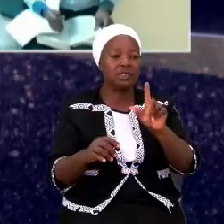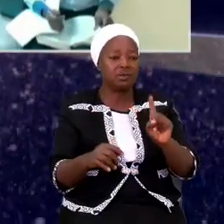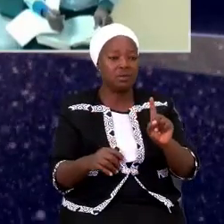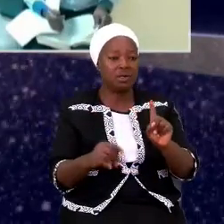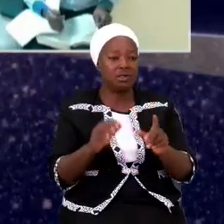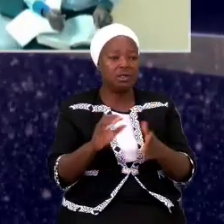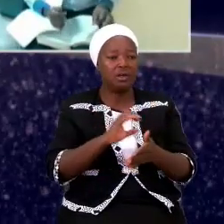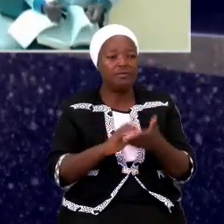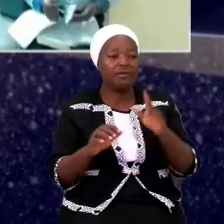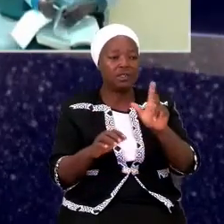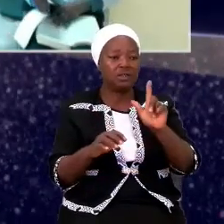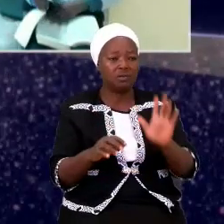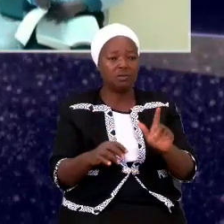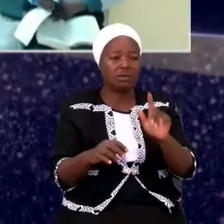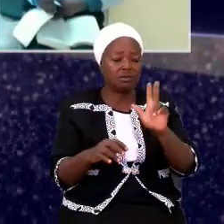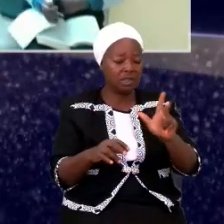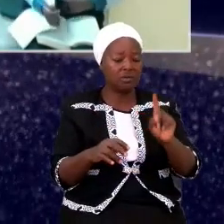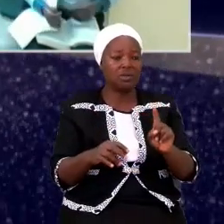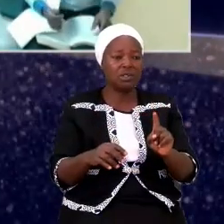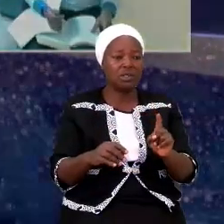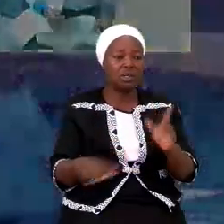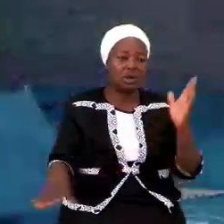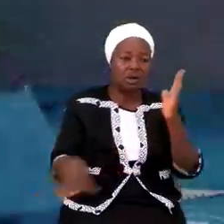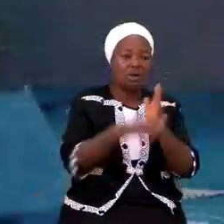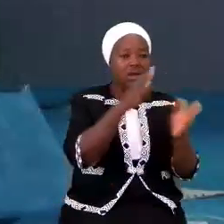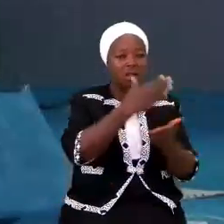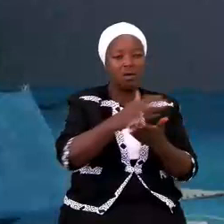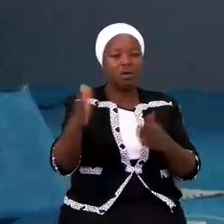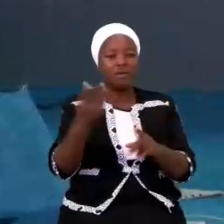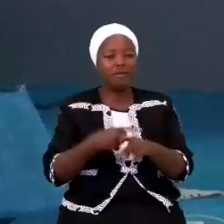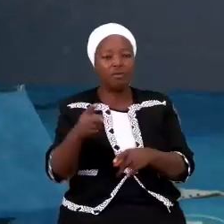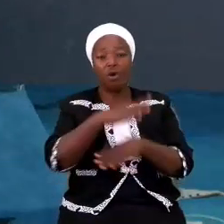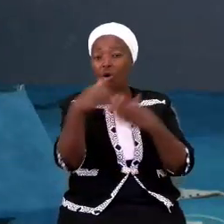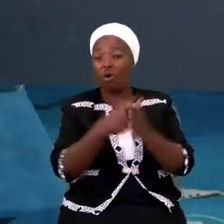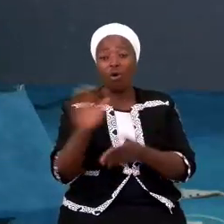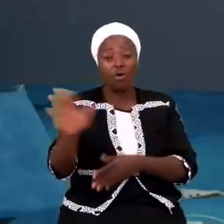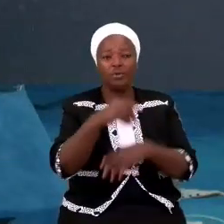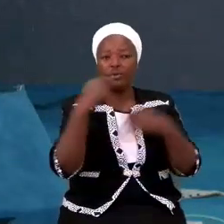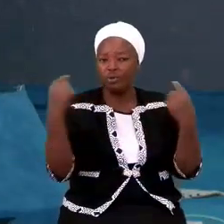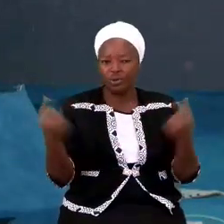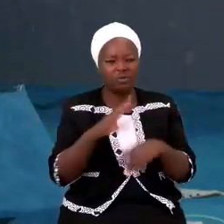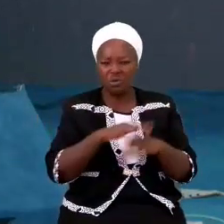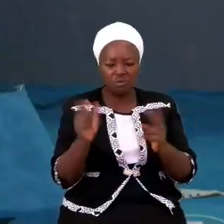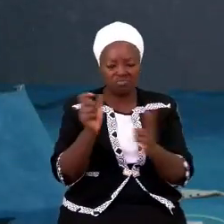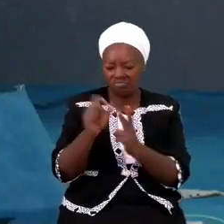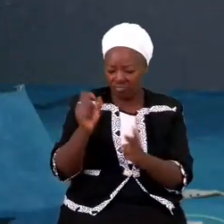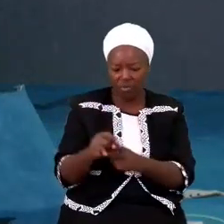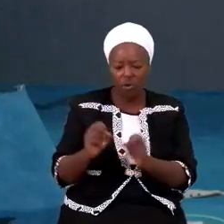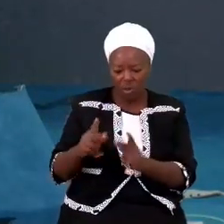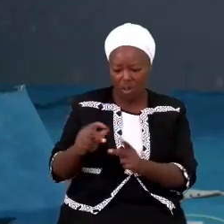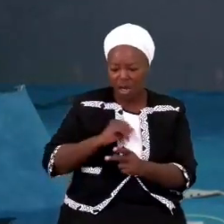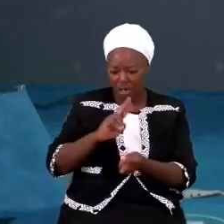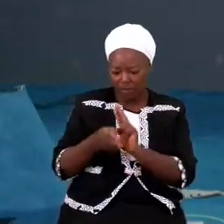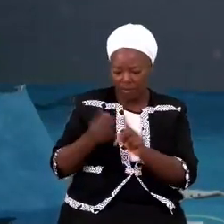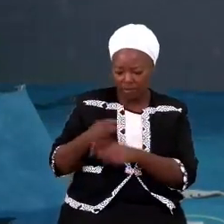don't select, okay, I repent of that, I'm going to keep that, I run away from that, I'm going to kind of, push